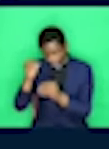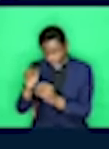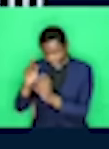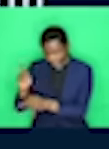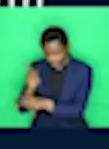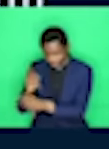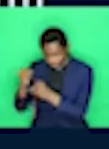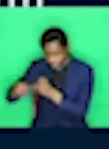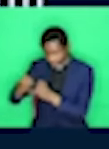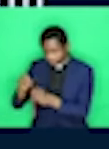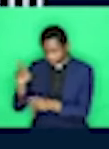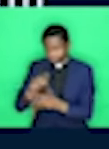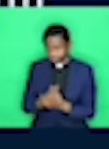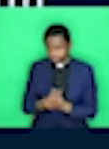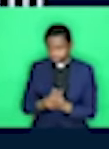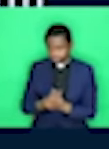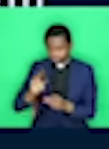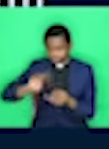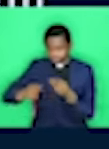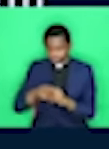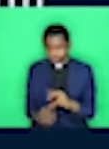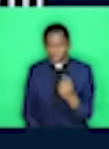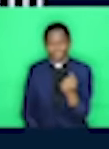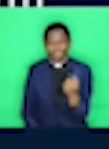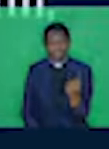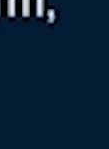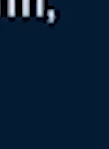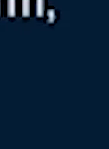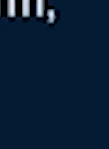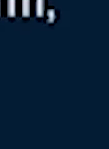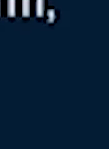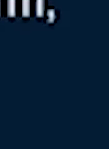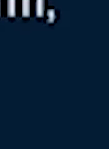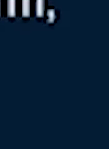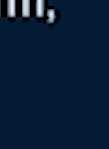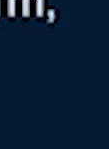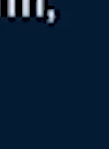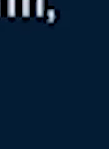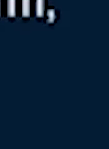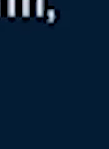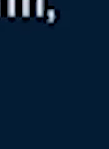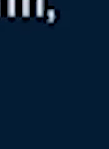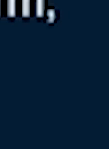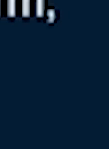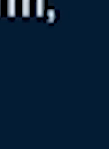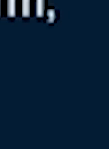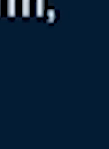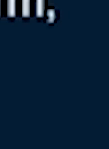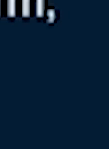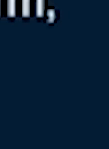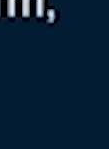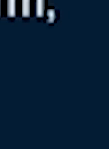editor. The number 11. They taught their people to choose to live for the long